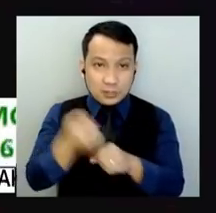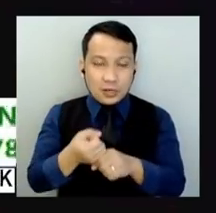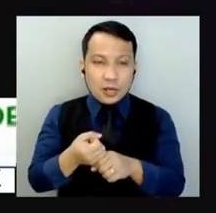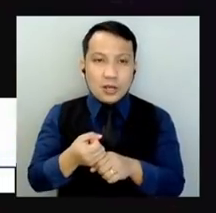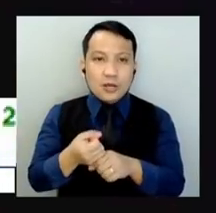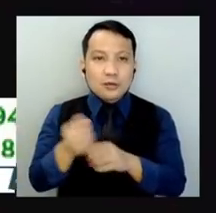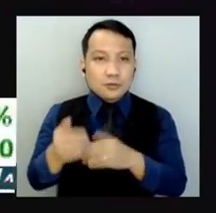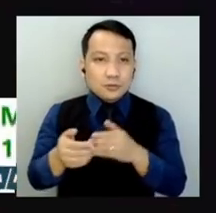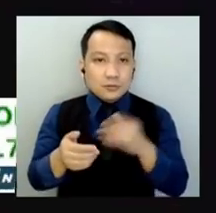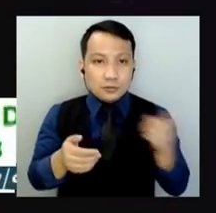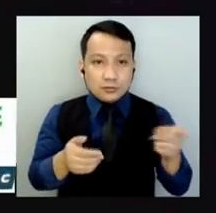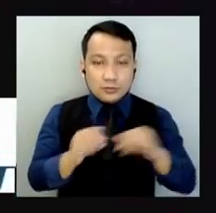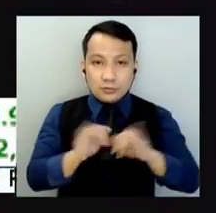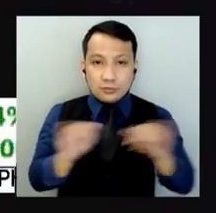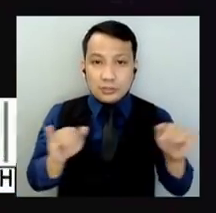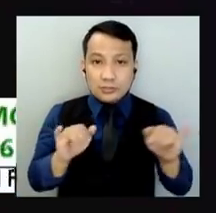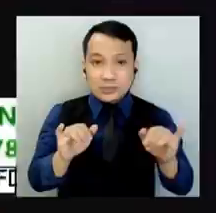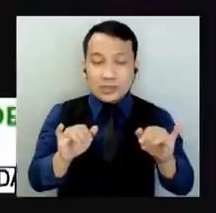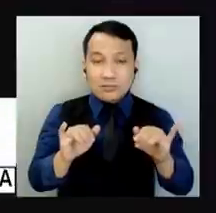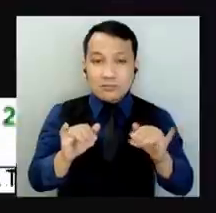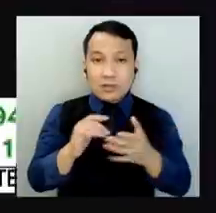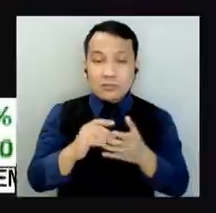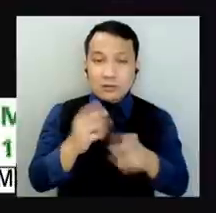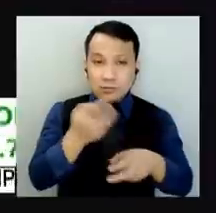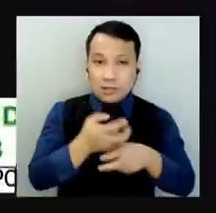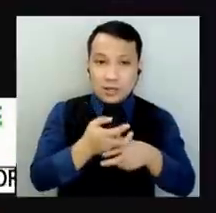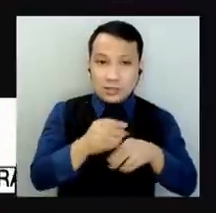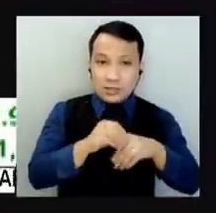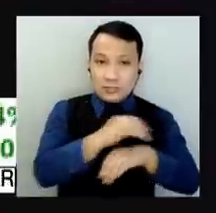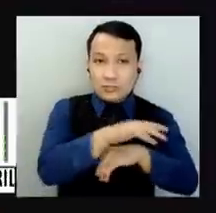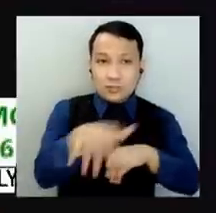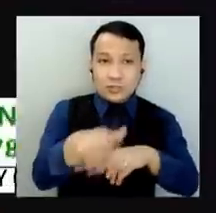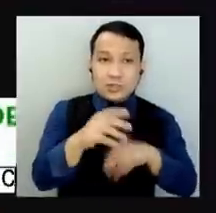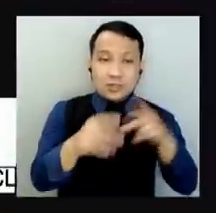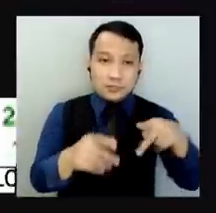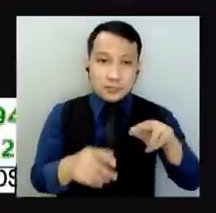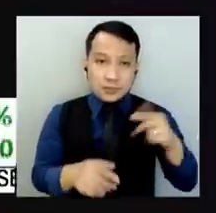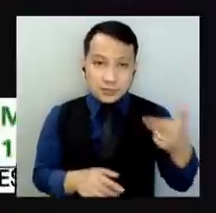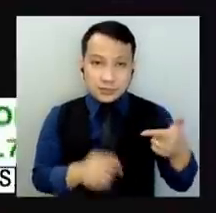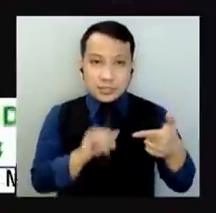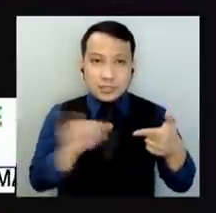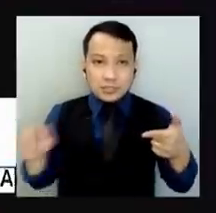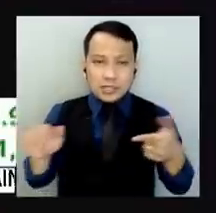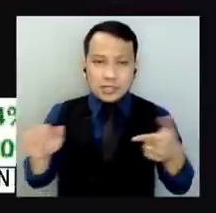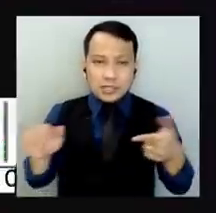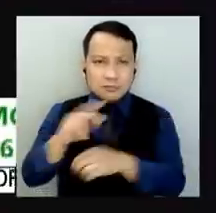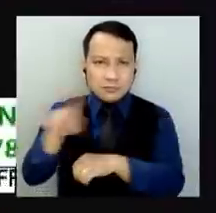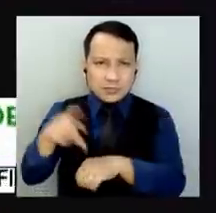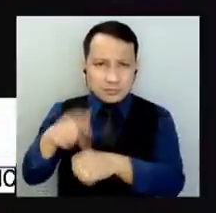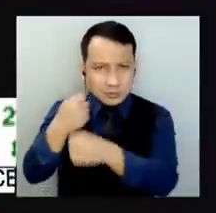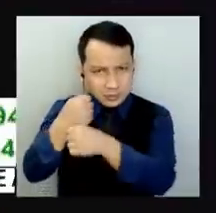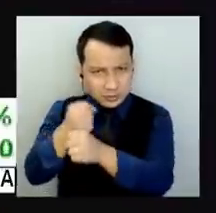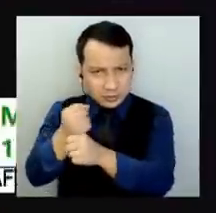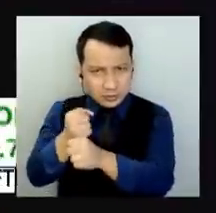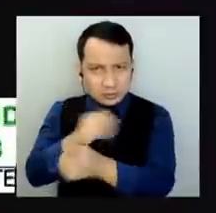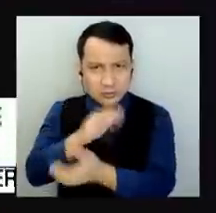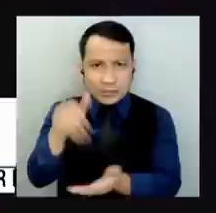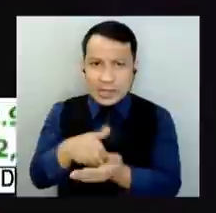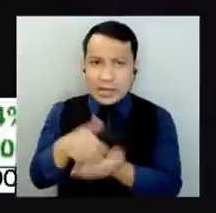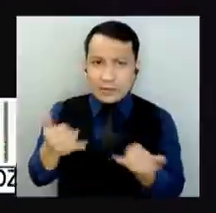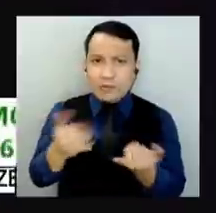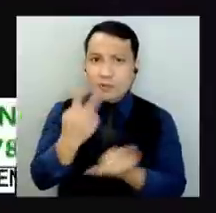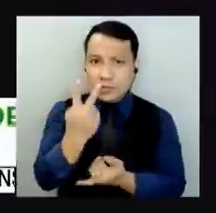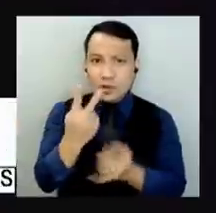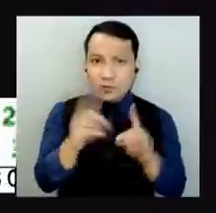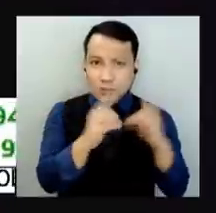move will also affect the Philippine General Hospital as well as the Philippine Genome Center. See, these two facilities at the center of